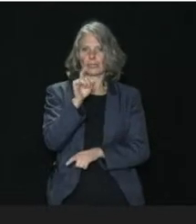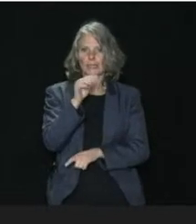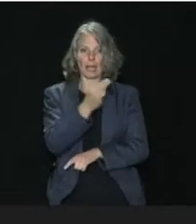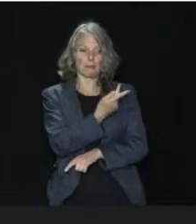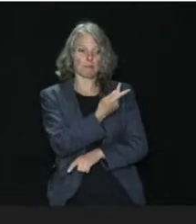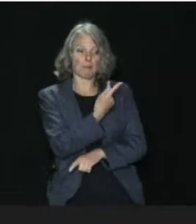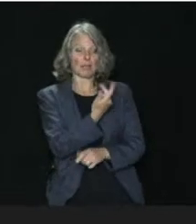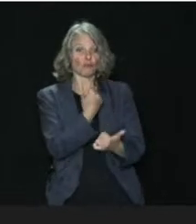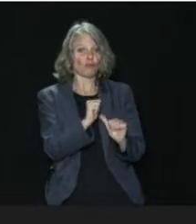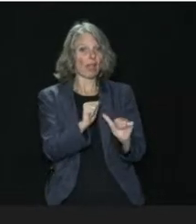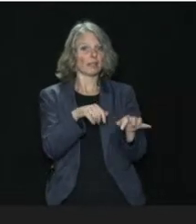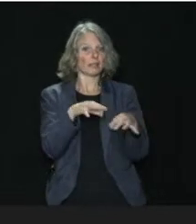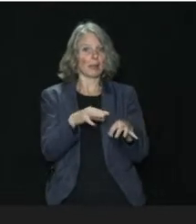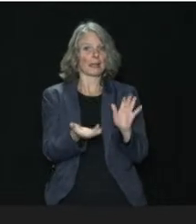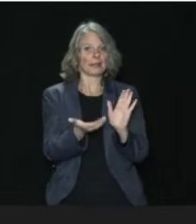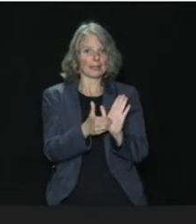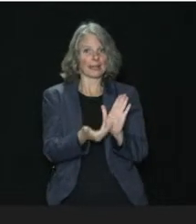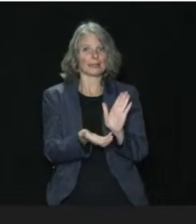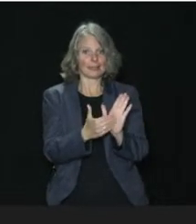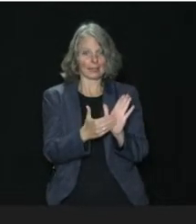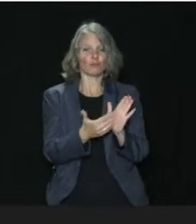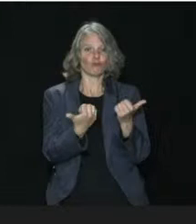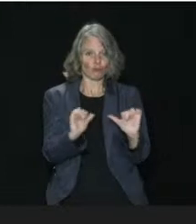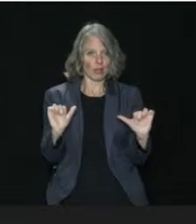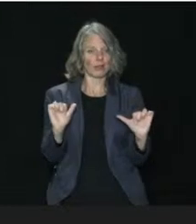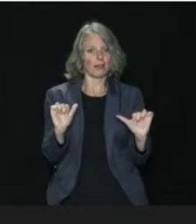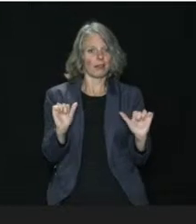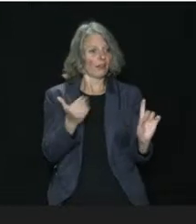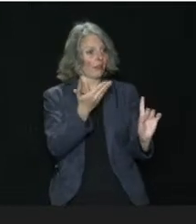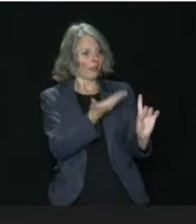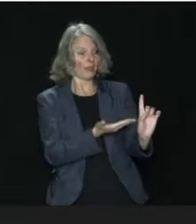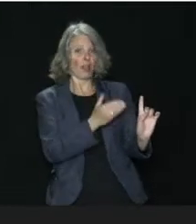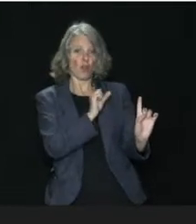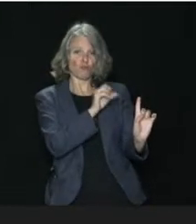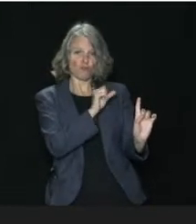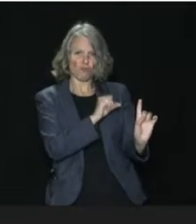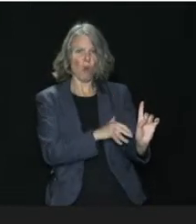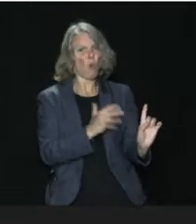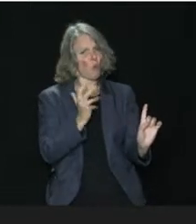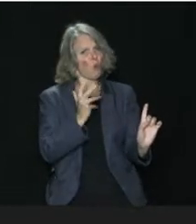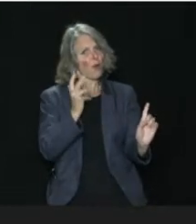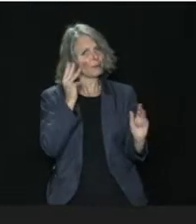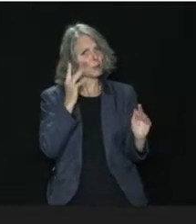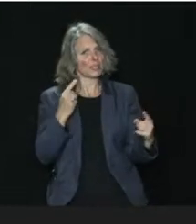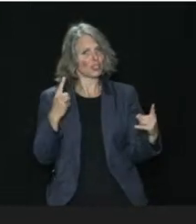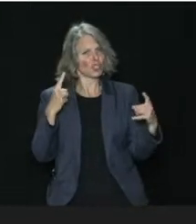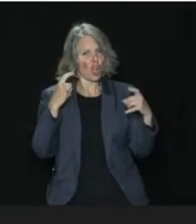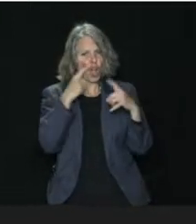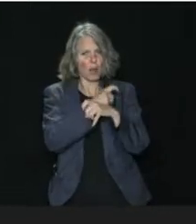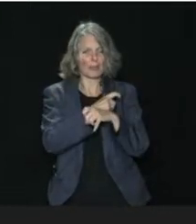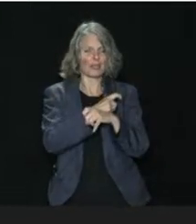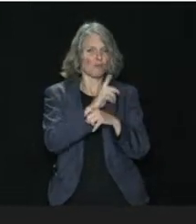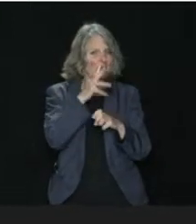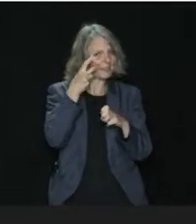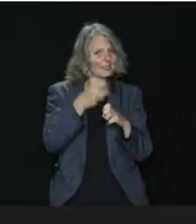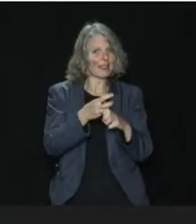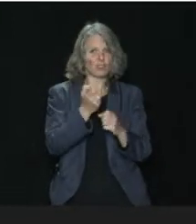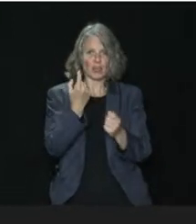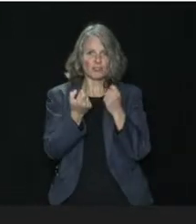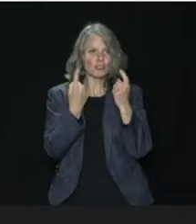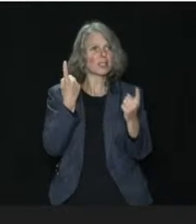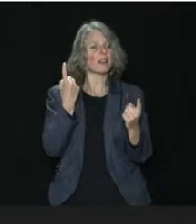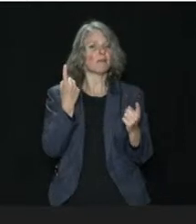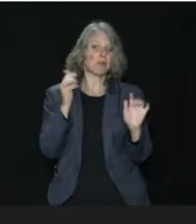have tried to explain, yes, it's complex. It might be difficult for everyone to understand.